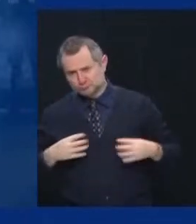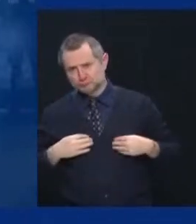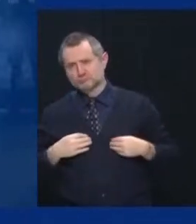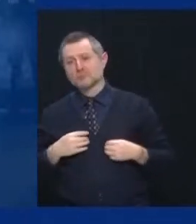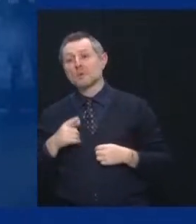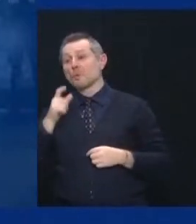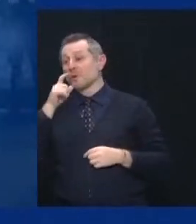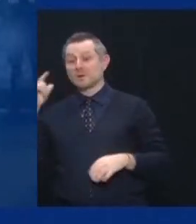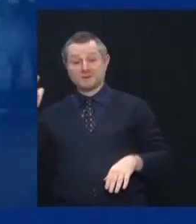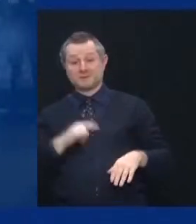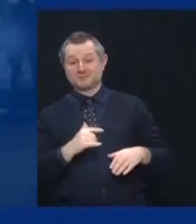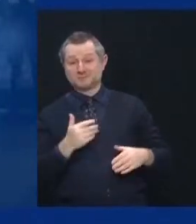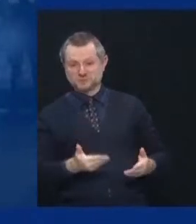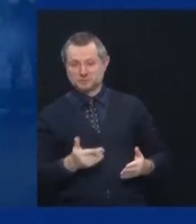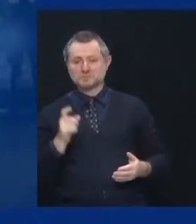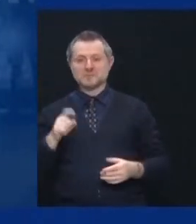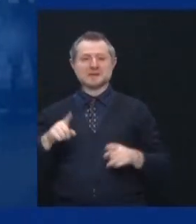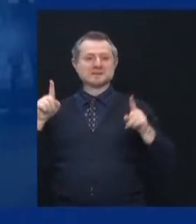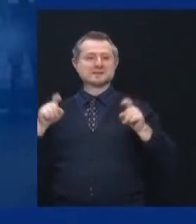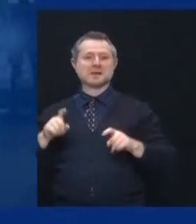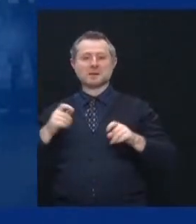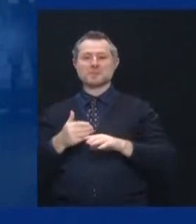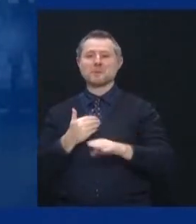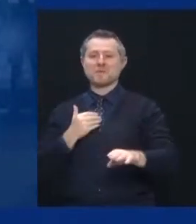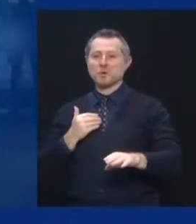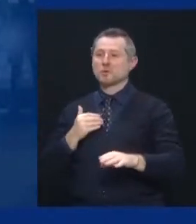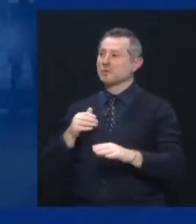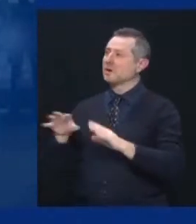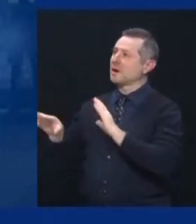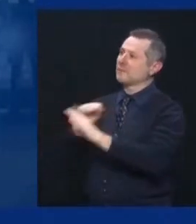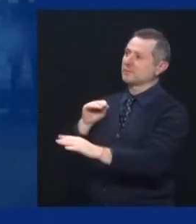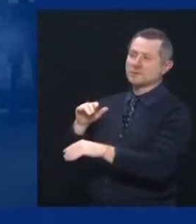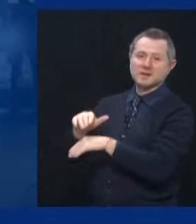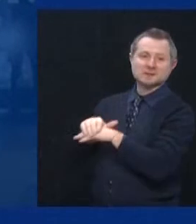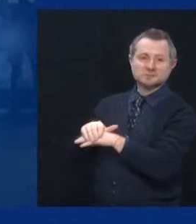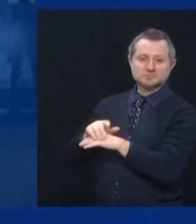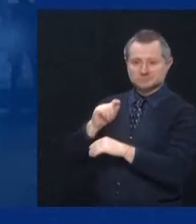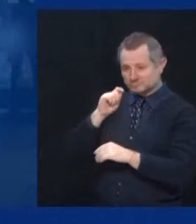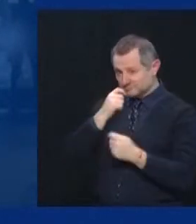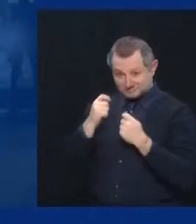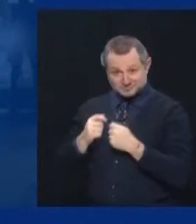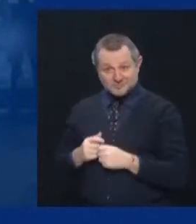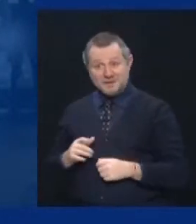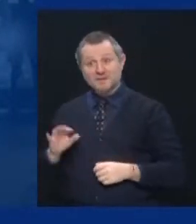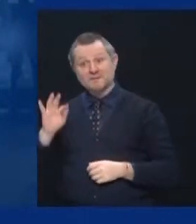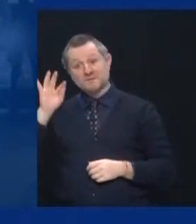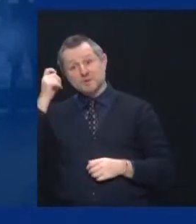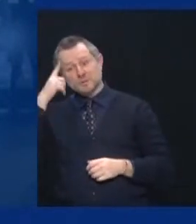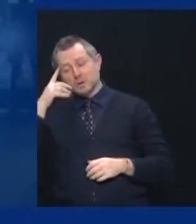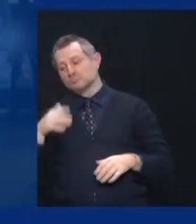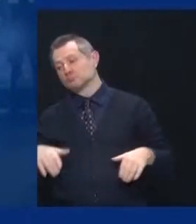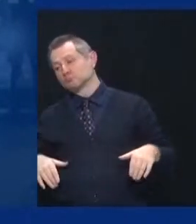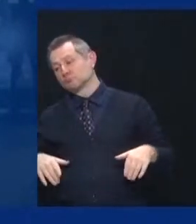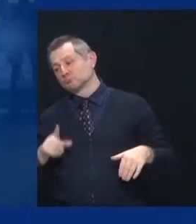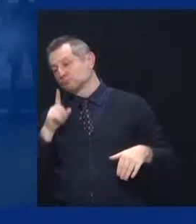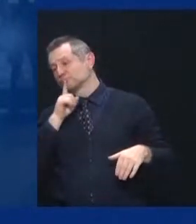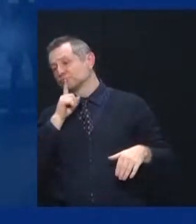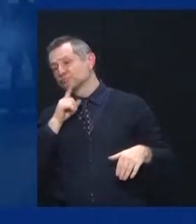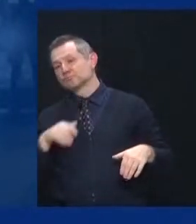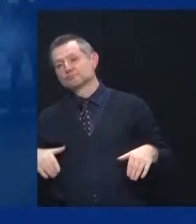in New York who were pre-tested before they left the UK. But the federal government didn't act for